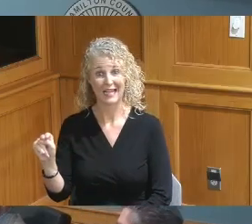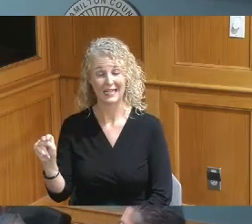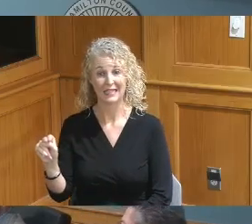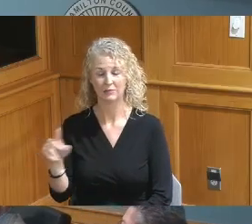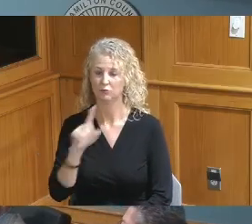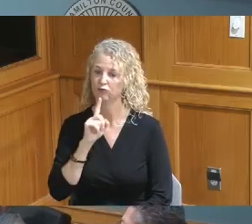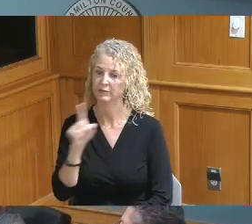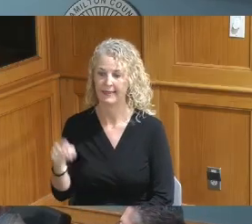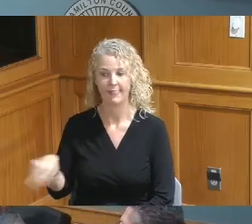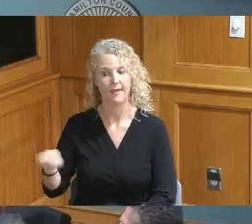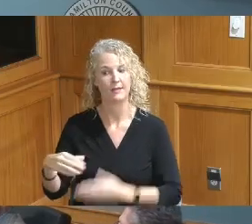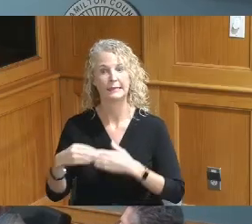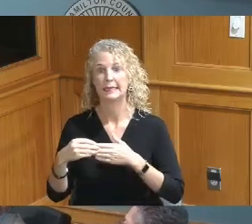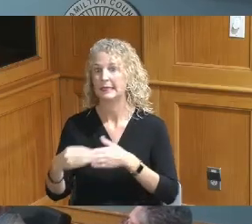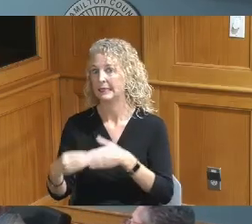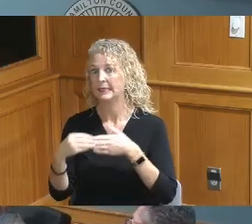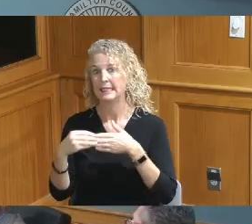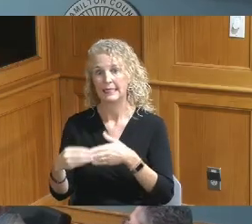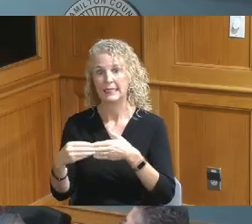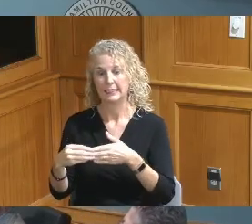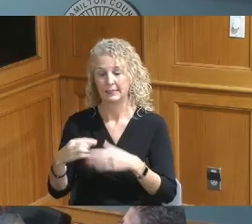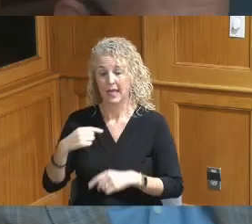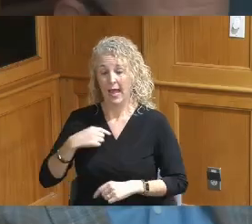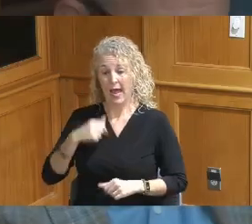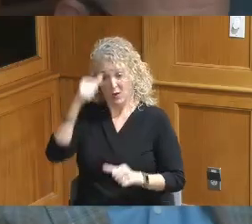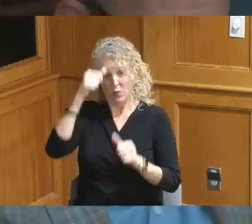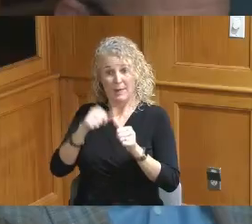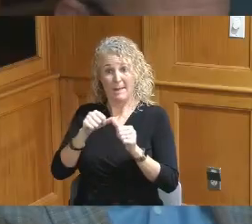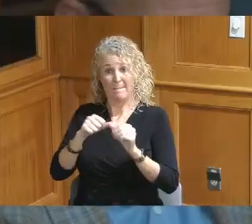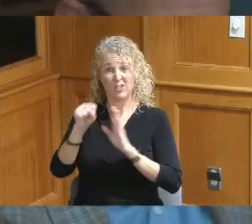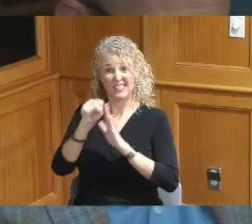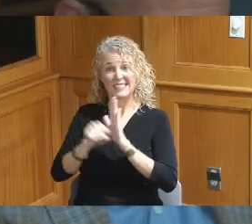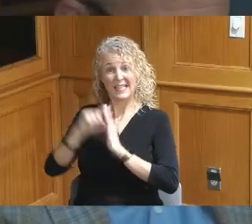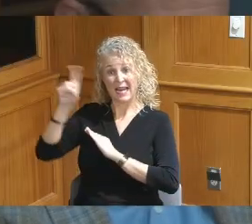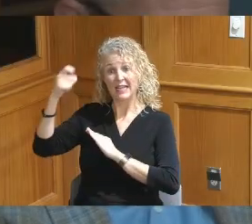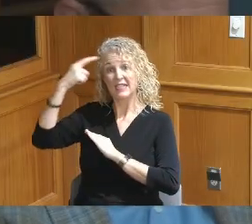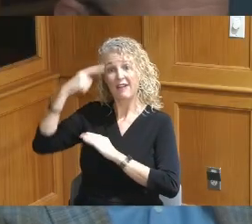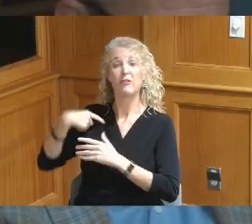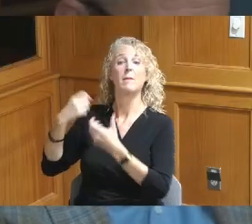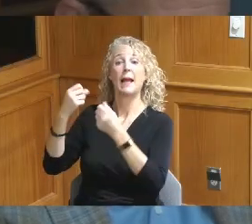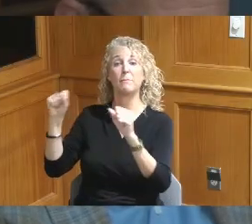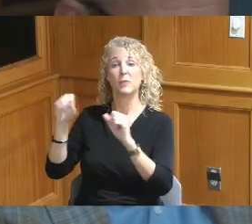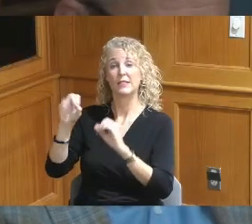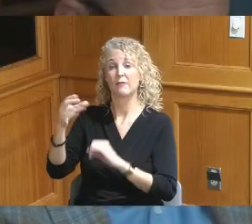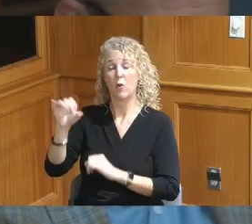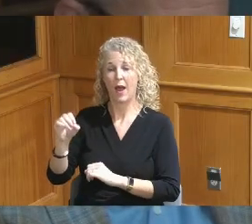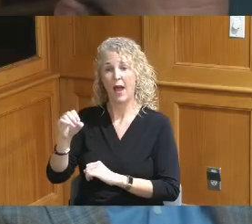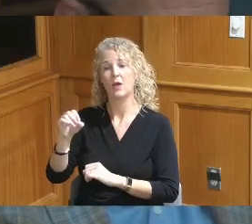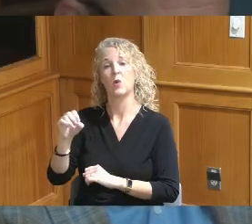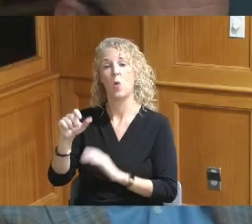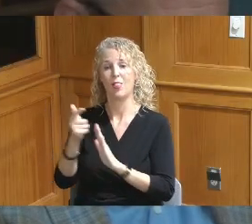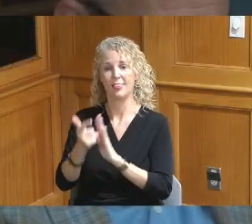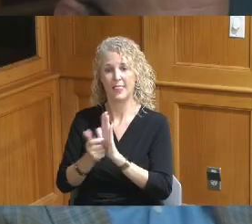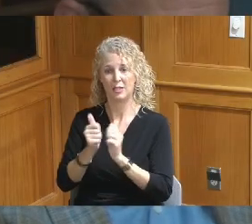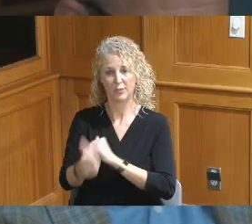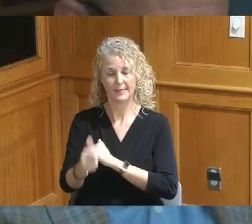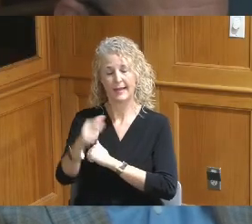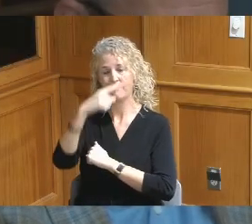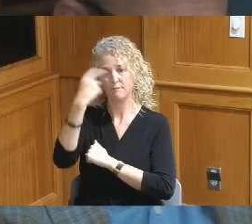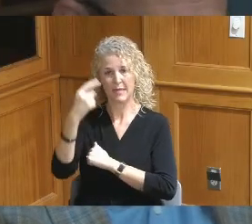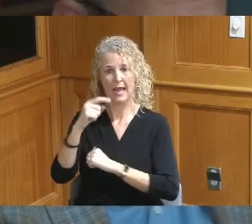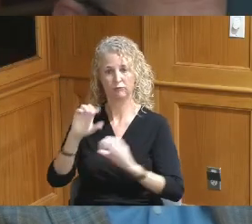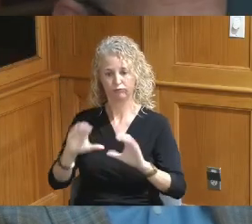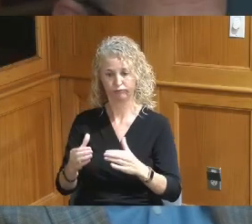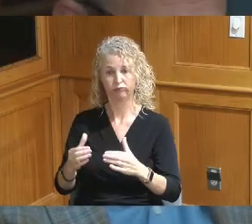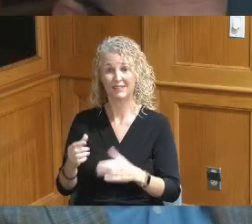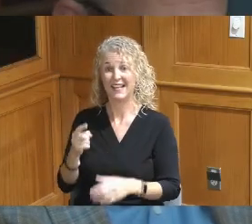been a leader. When I was at the State House, I was president of the Ohio Legislative Black Caucus, and this was one of our